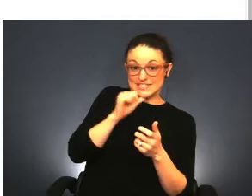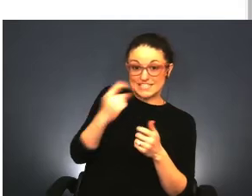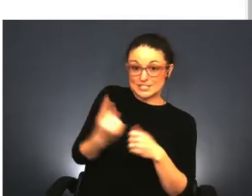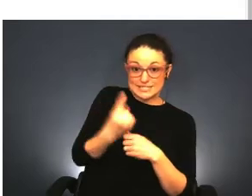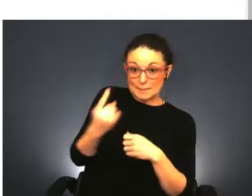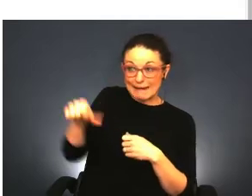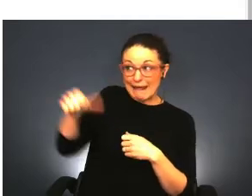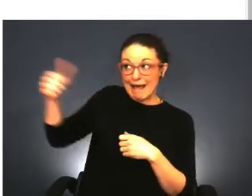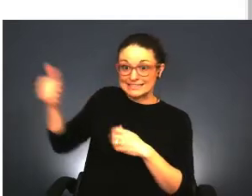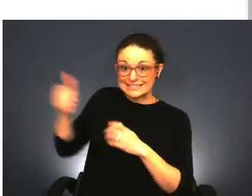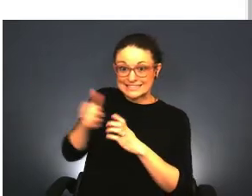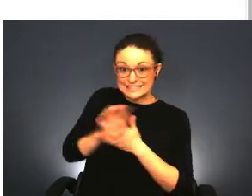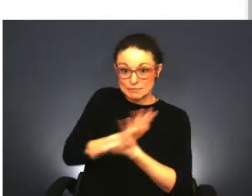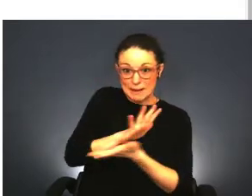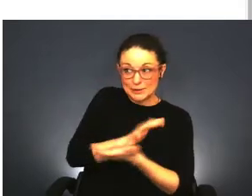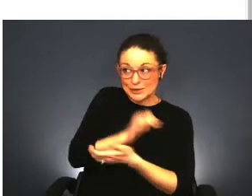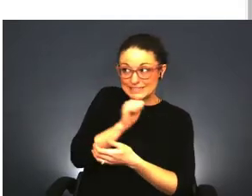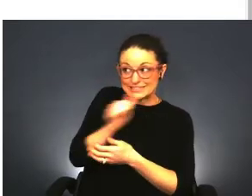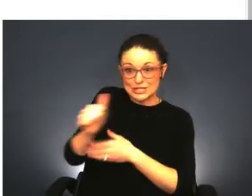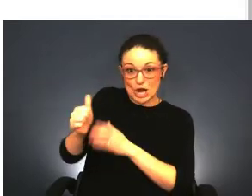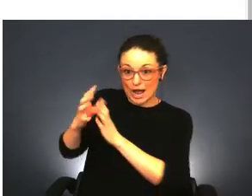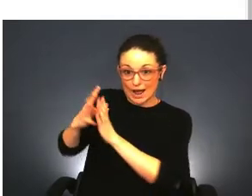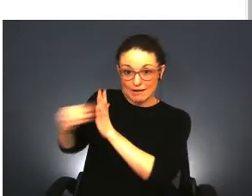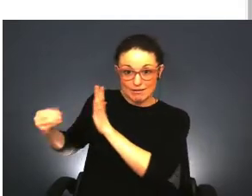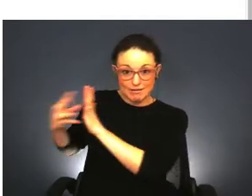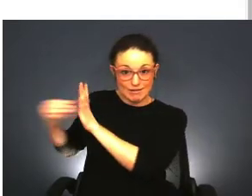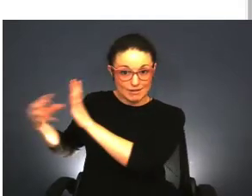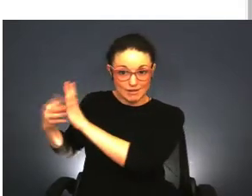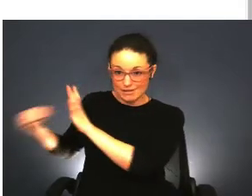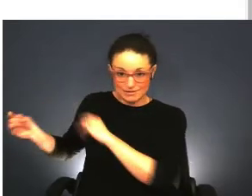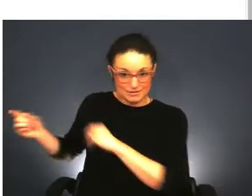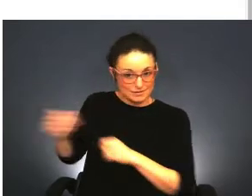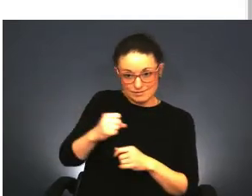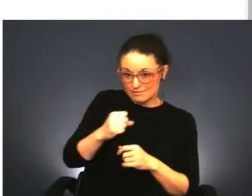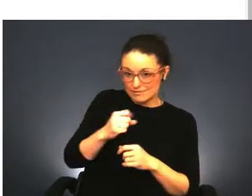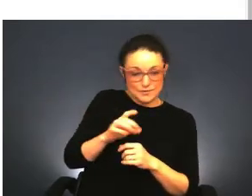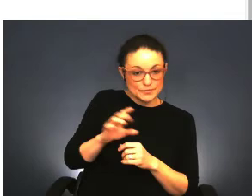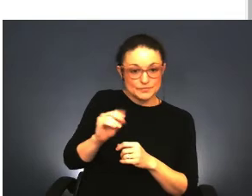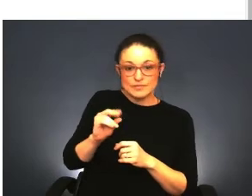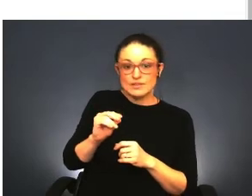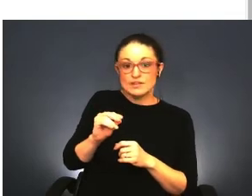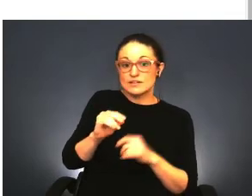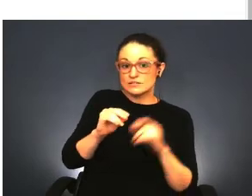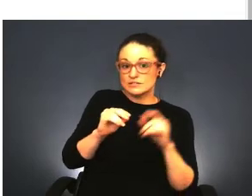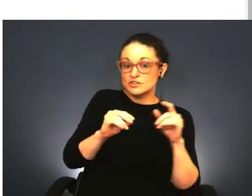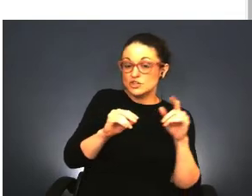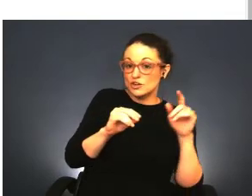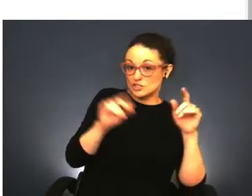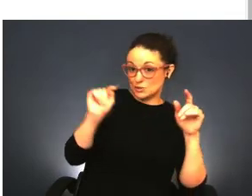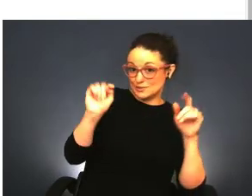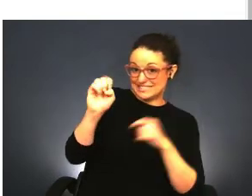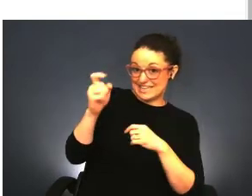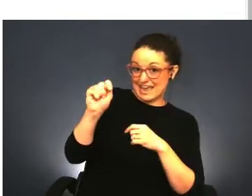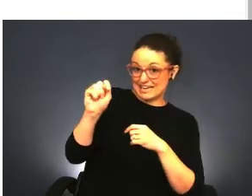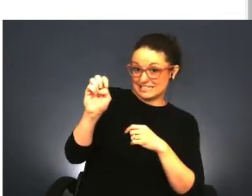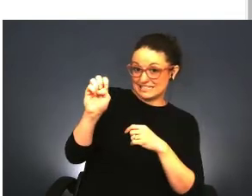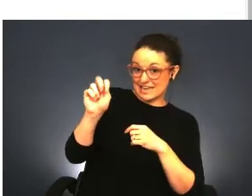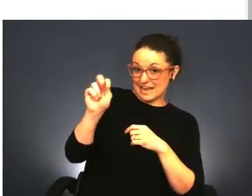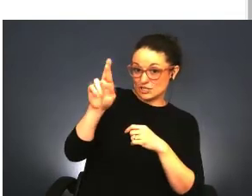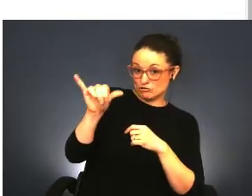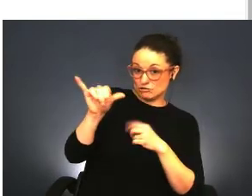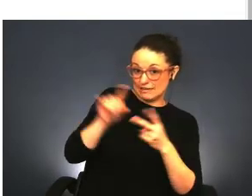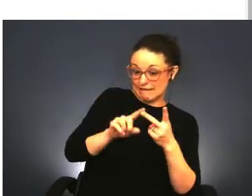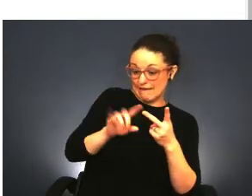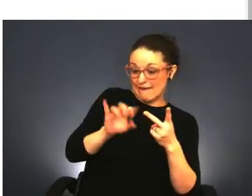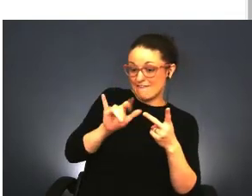not plagiarized from some other source, when you choose file upload or text entry, you will get the plagiarism